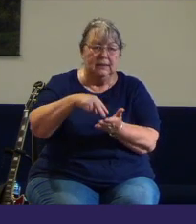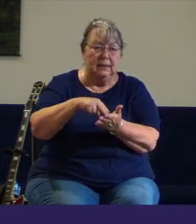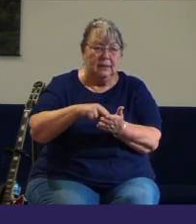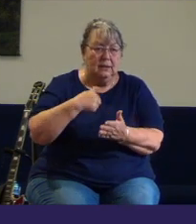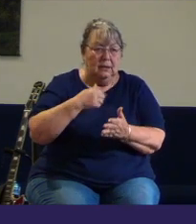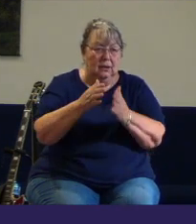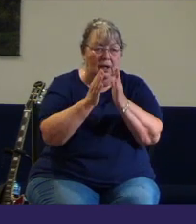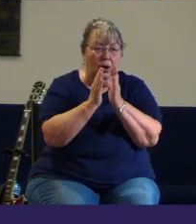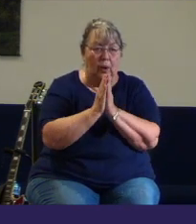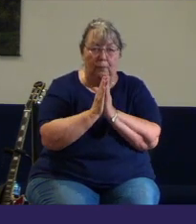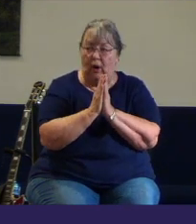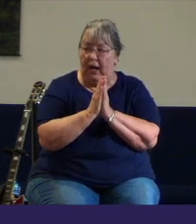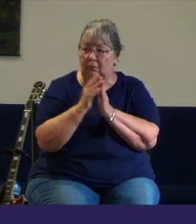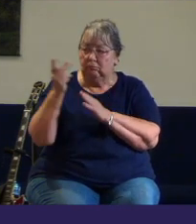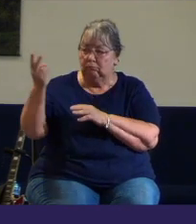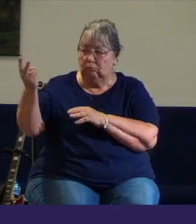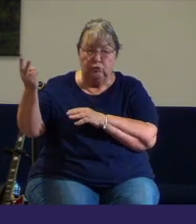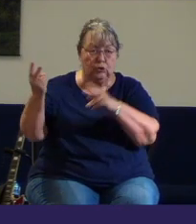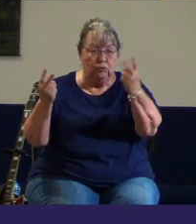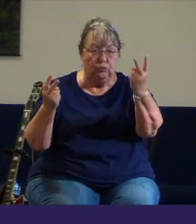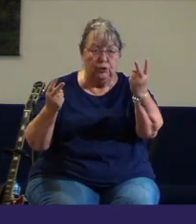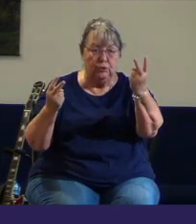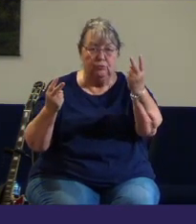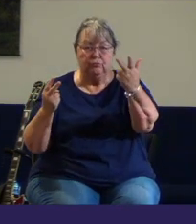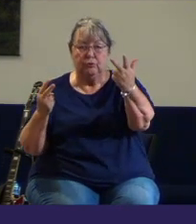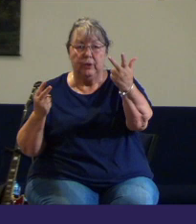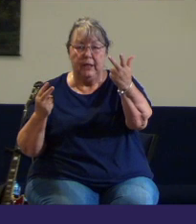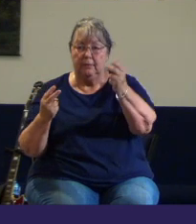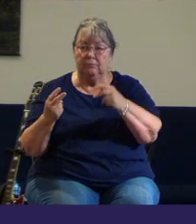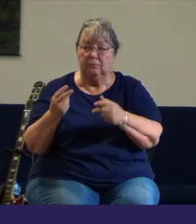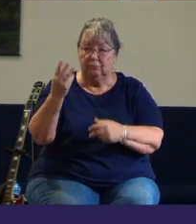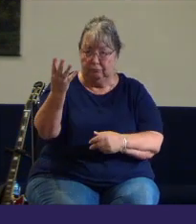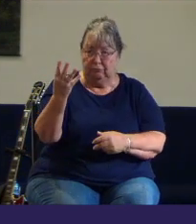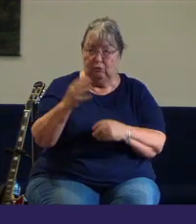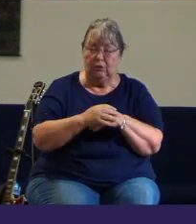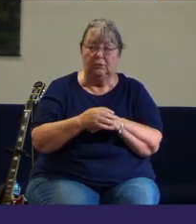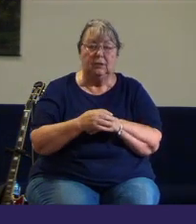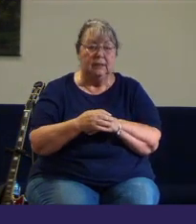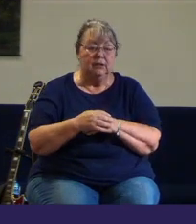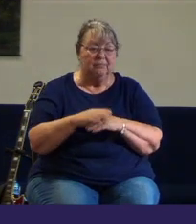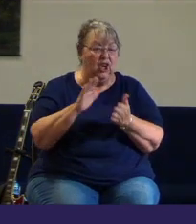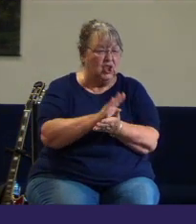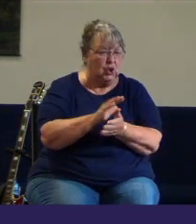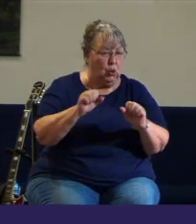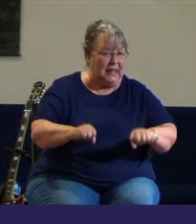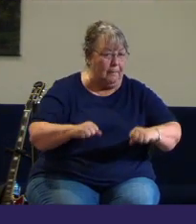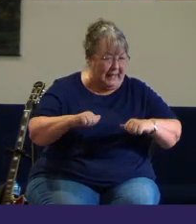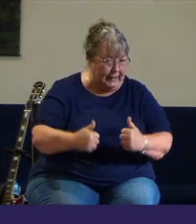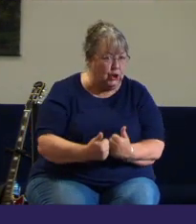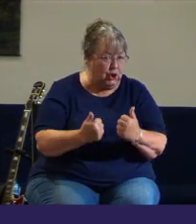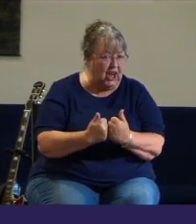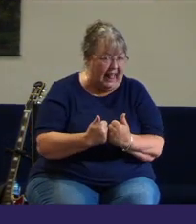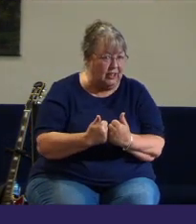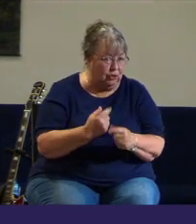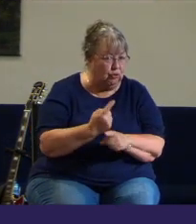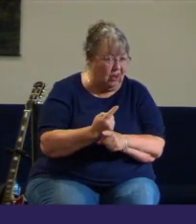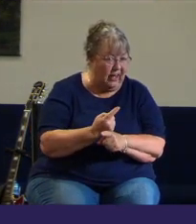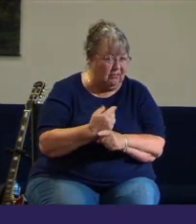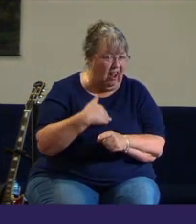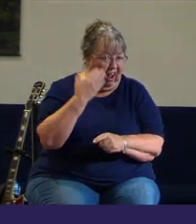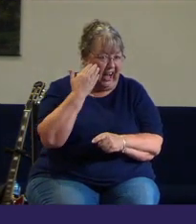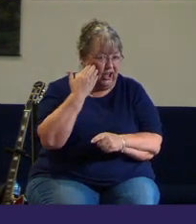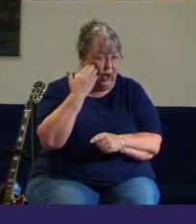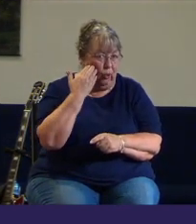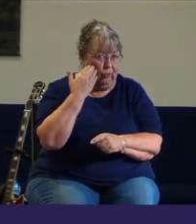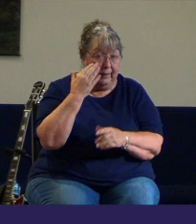pray for you. School can be challenging these days, amen? It can be challenging, and I know that the parents care for their children in school, that they not only